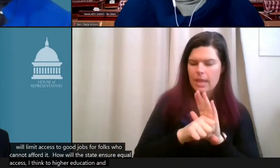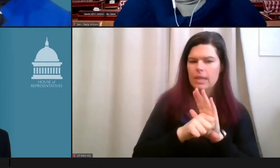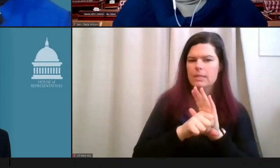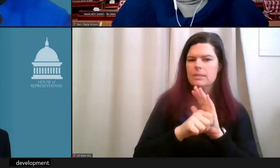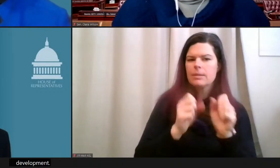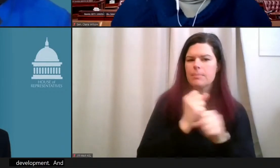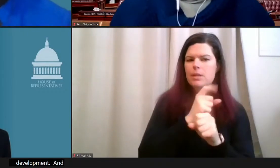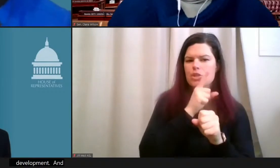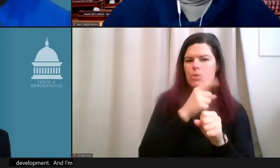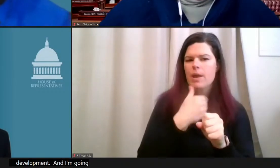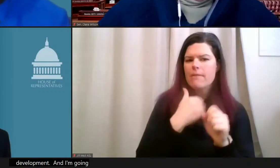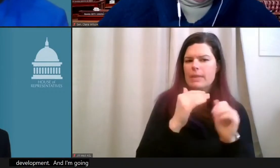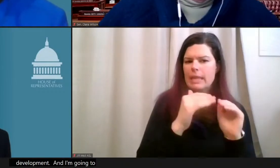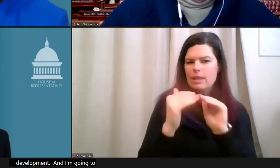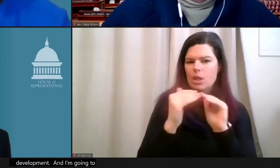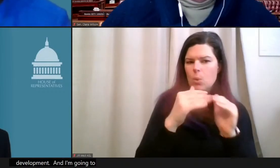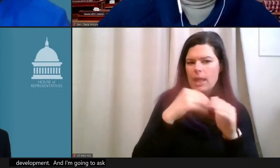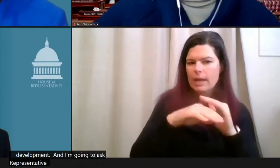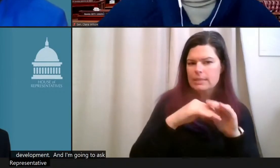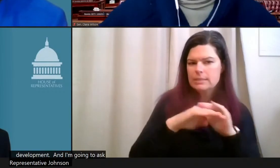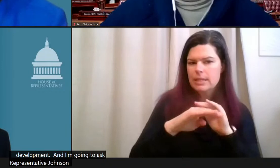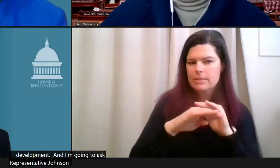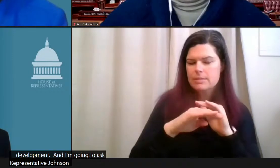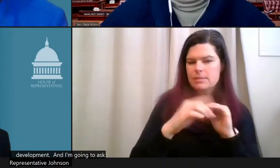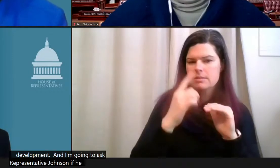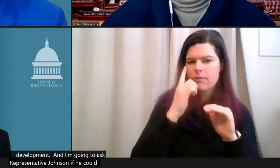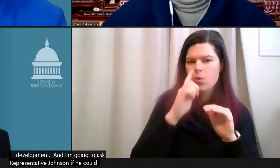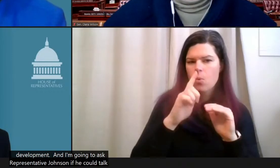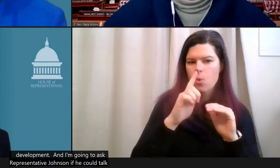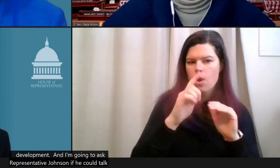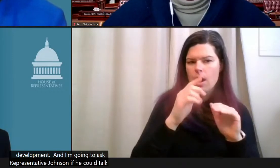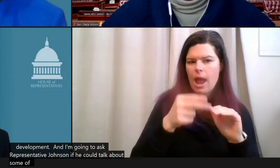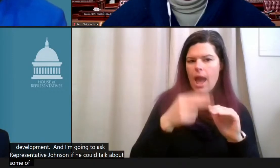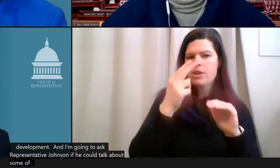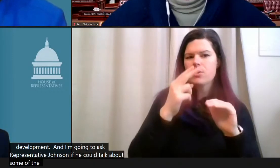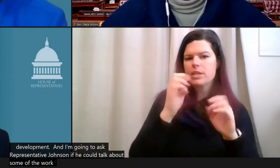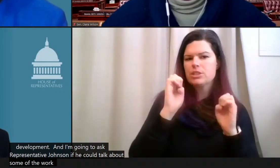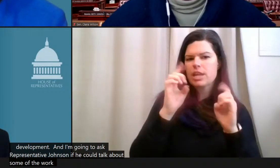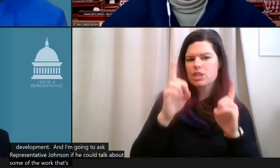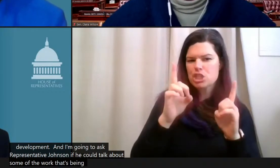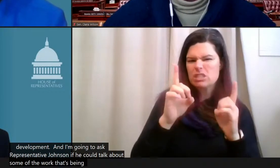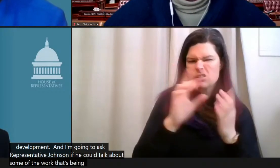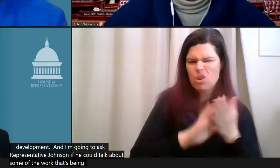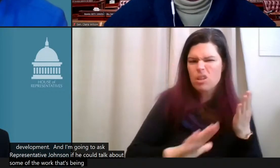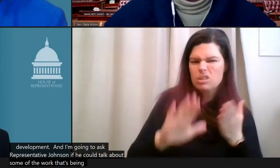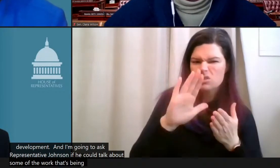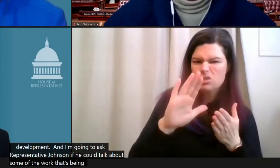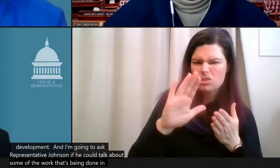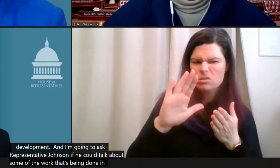ask Representative Johnson if he could talk about some of the work that's being done in that area.